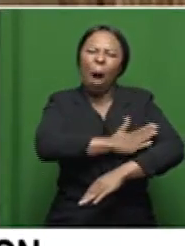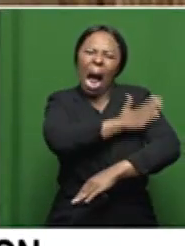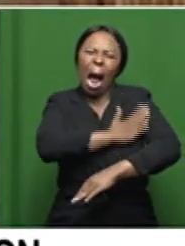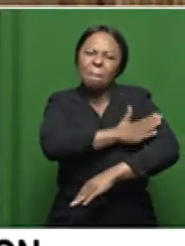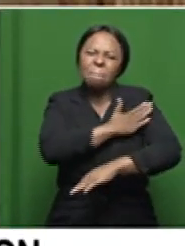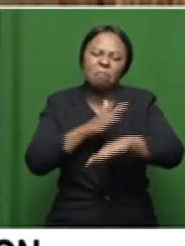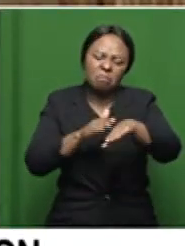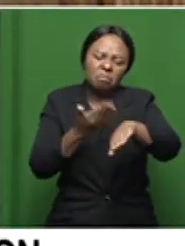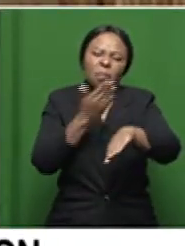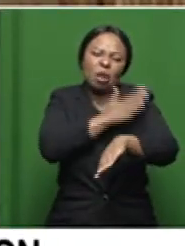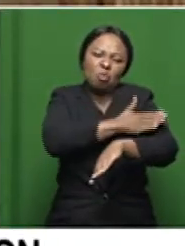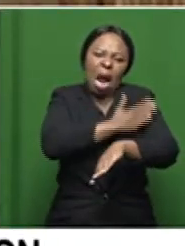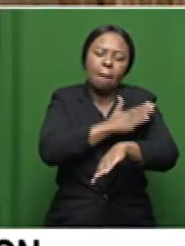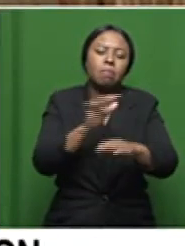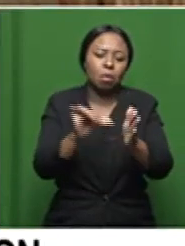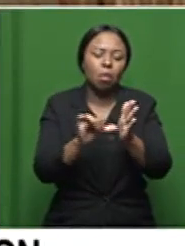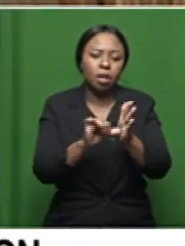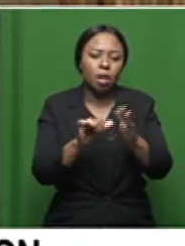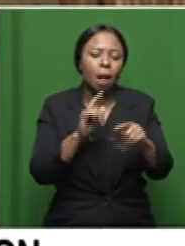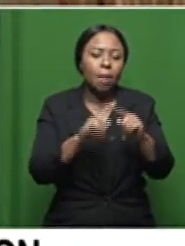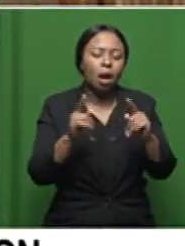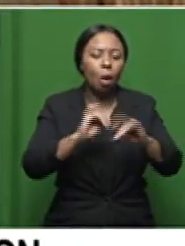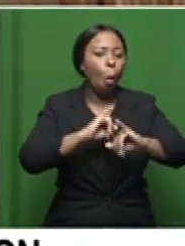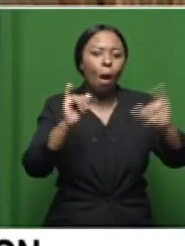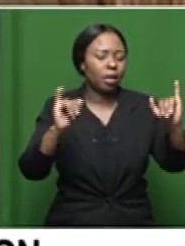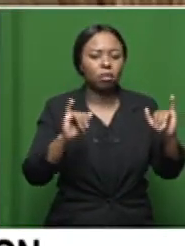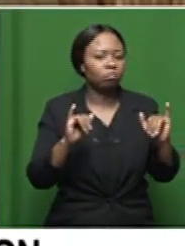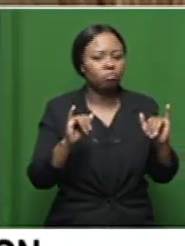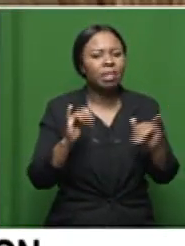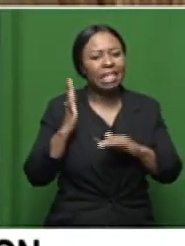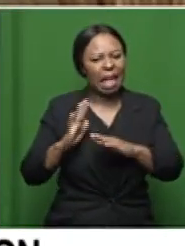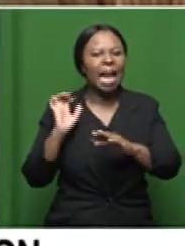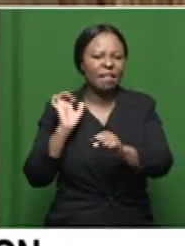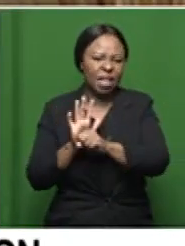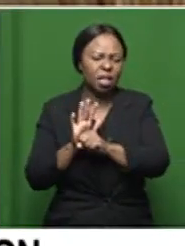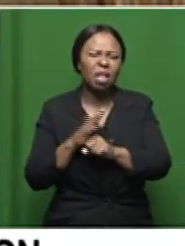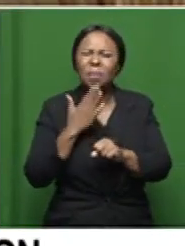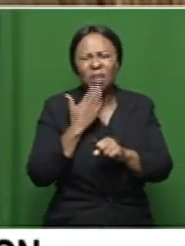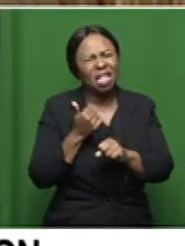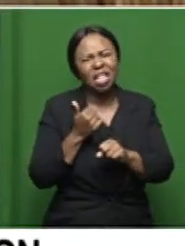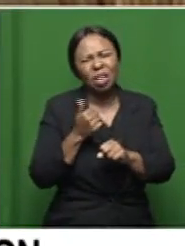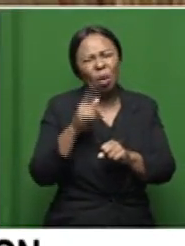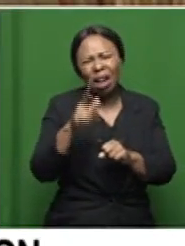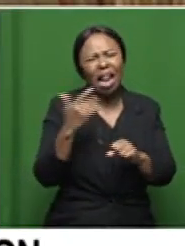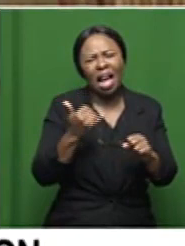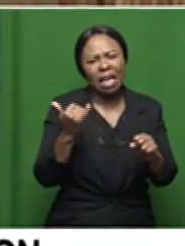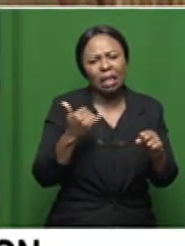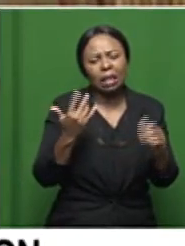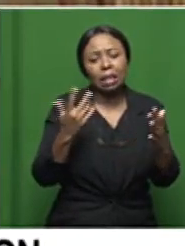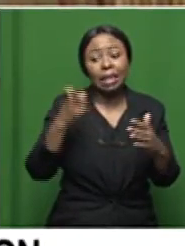is important. It's not going to should not get worse. It's part of the side effects. Please don't let it put her off getting